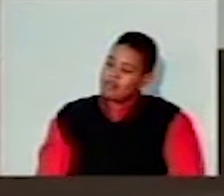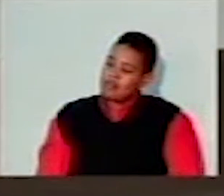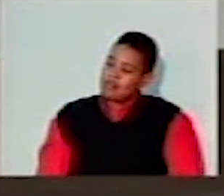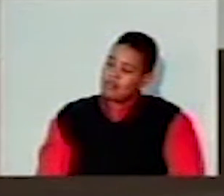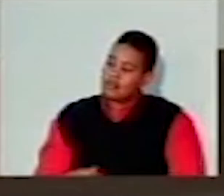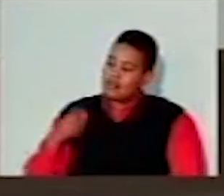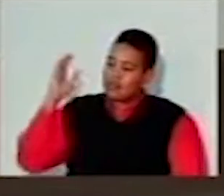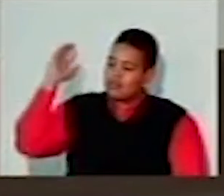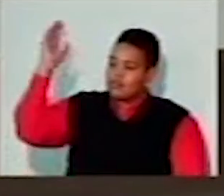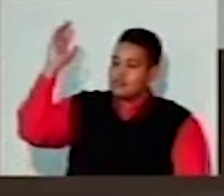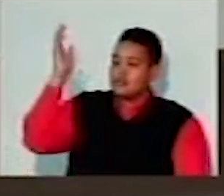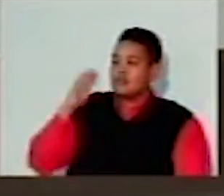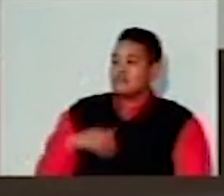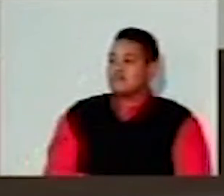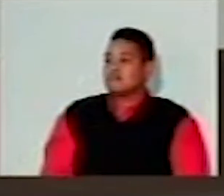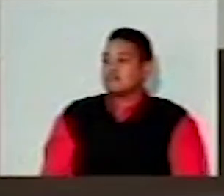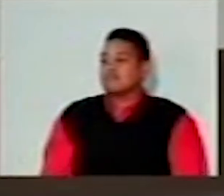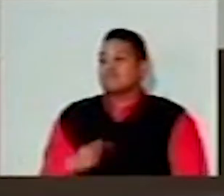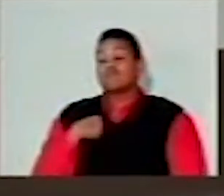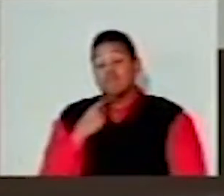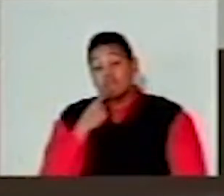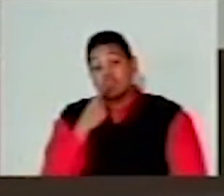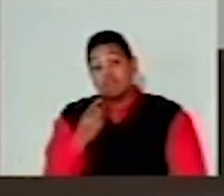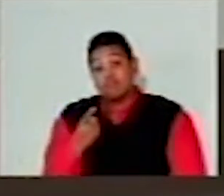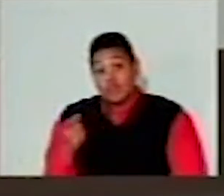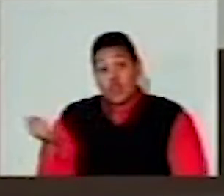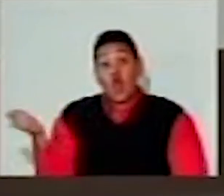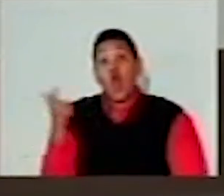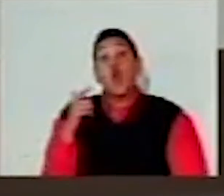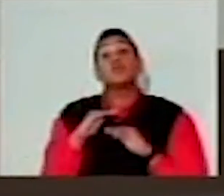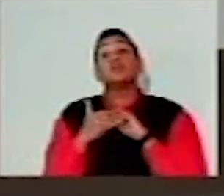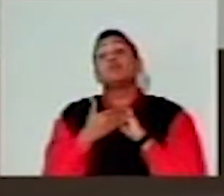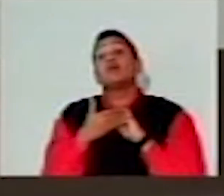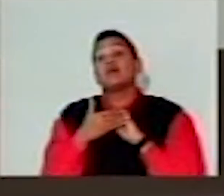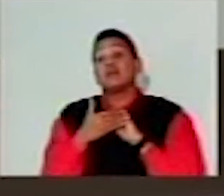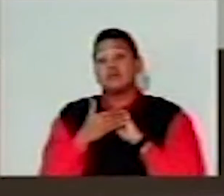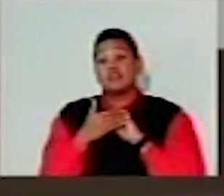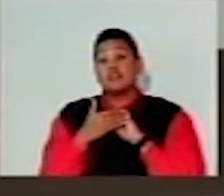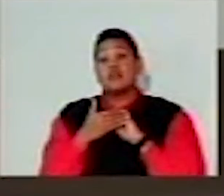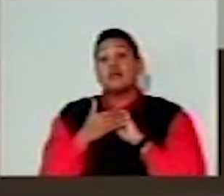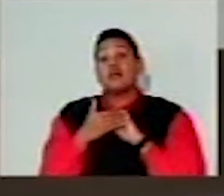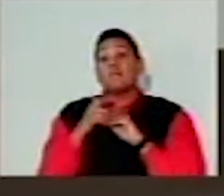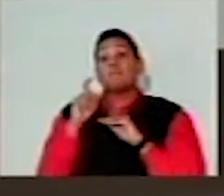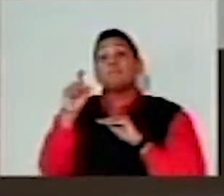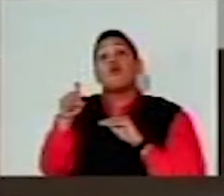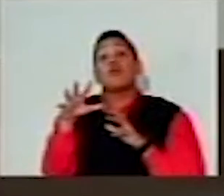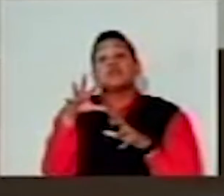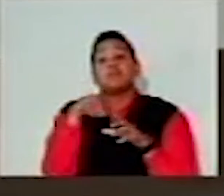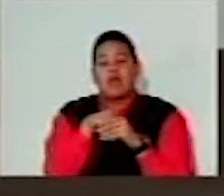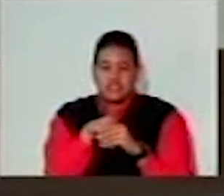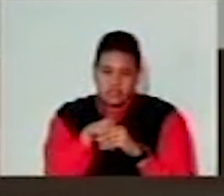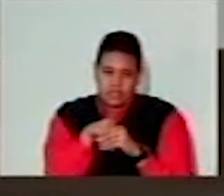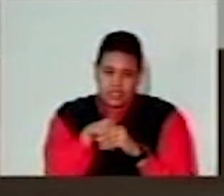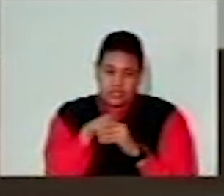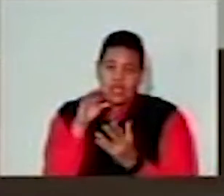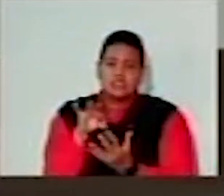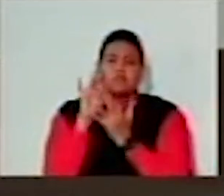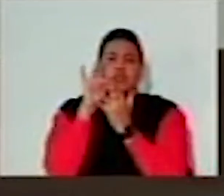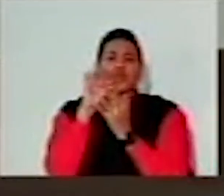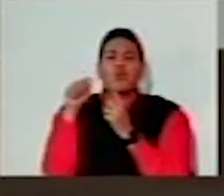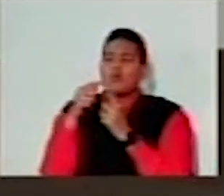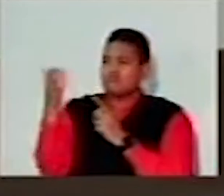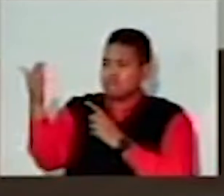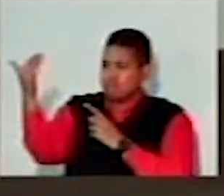I indicated that all Jamaicans must participate, especially when